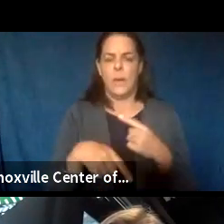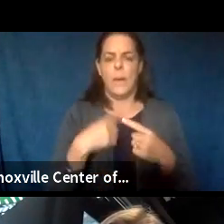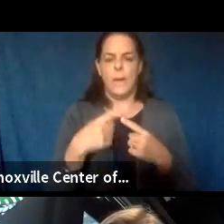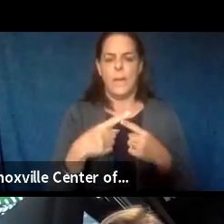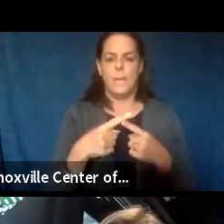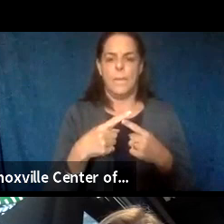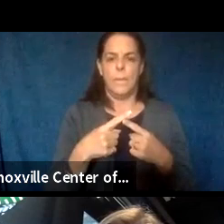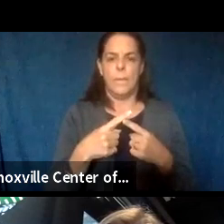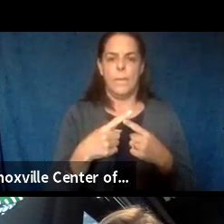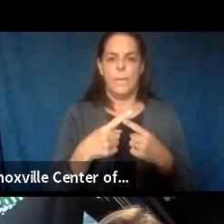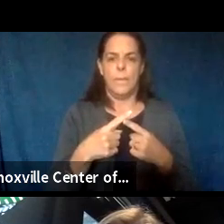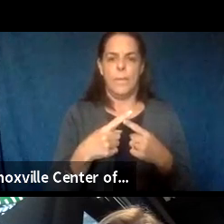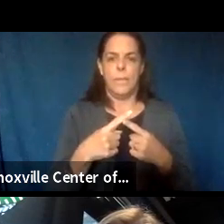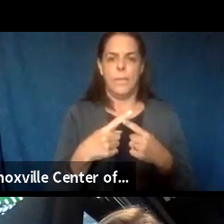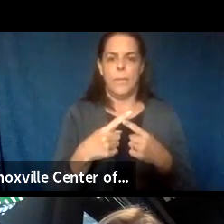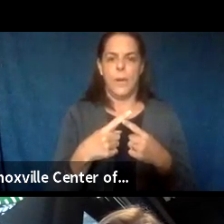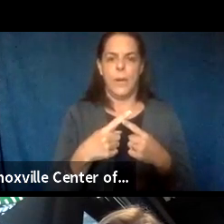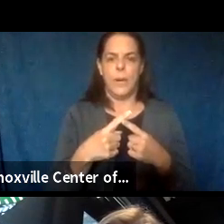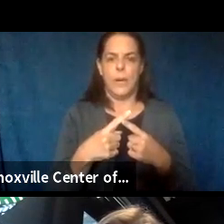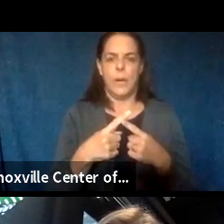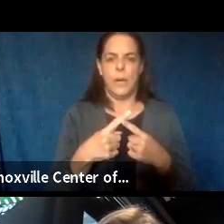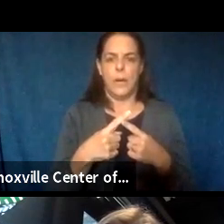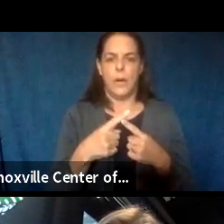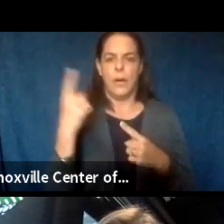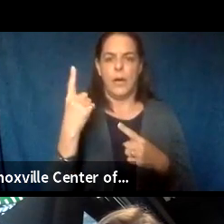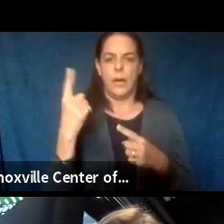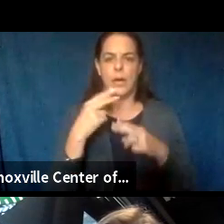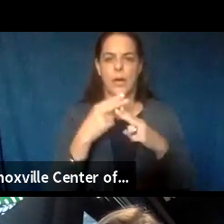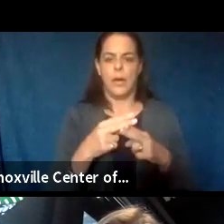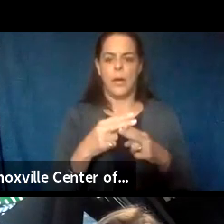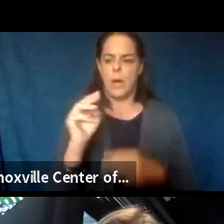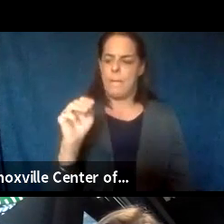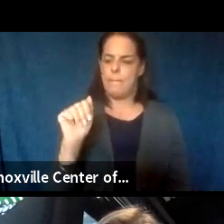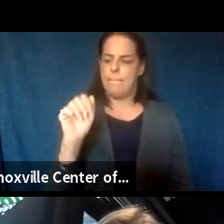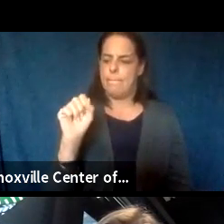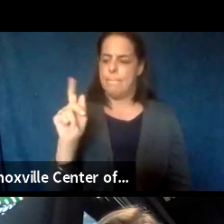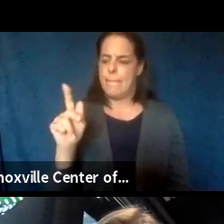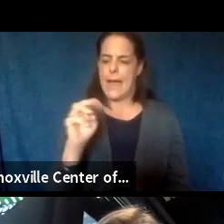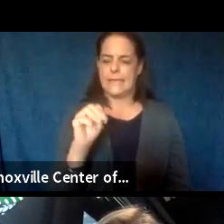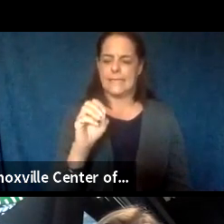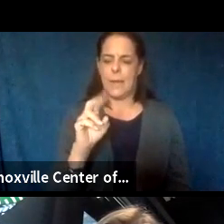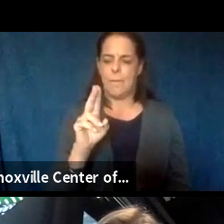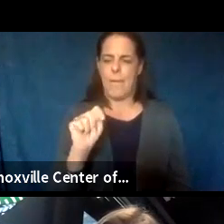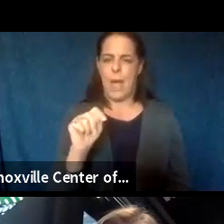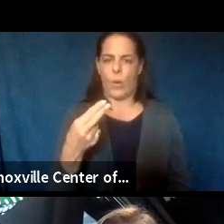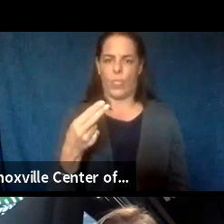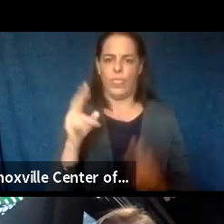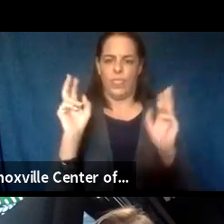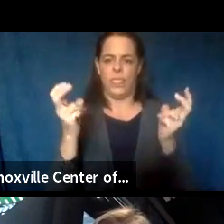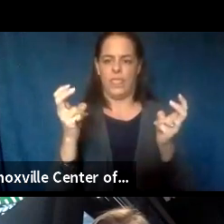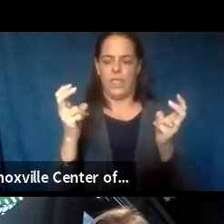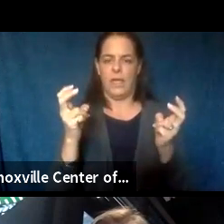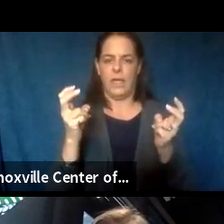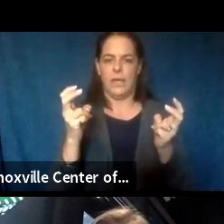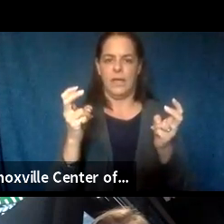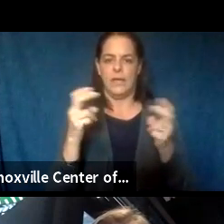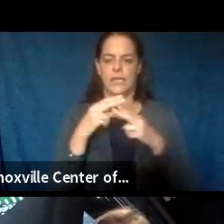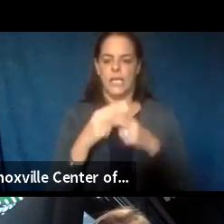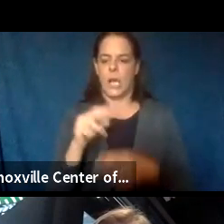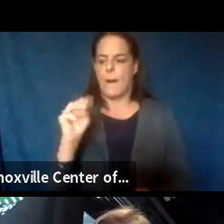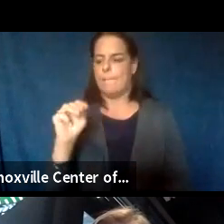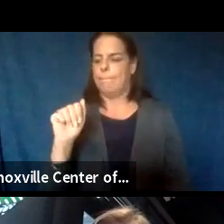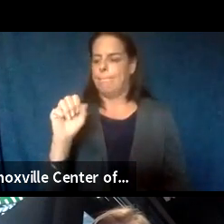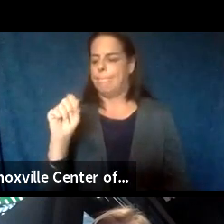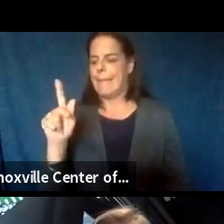a phenomenon that was referred to as mask mouth, and it's kind of an homage to meth mouth, but it's mask